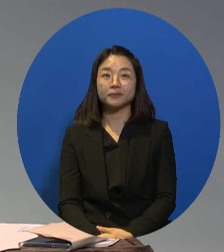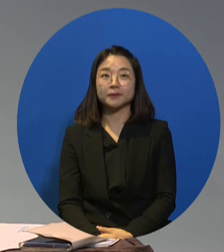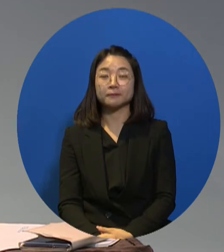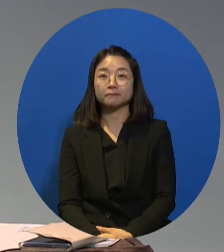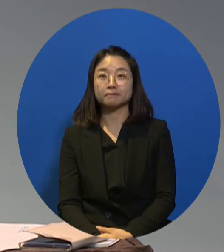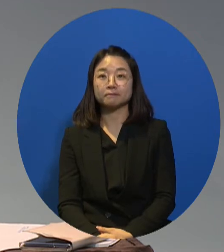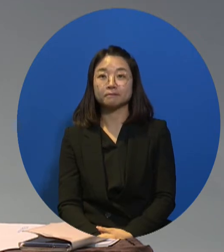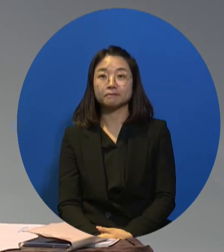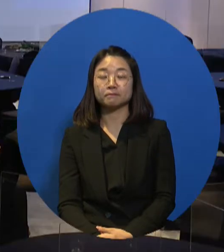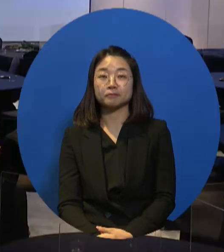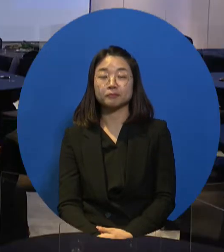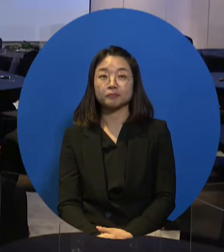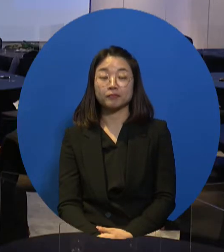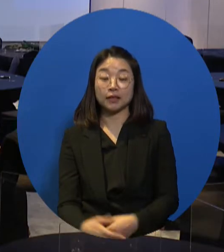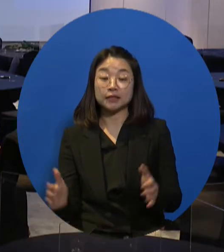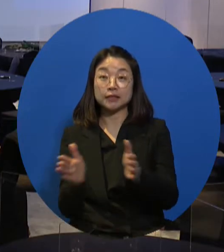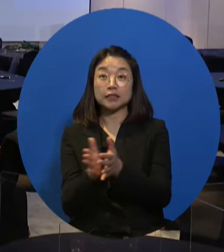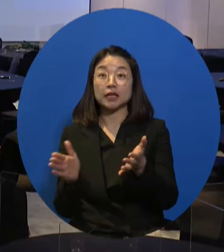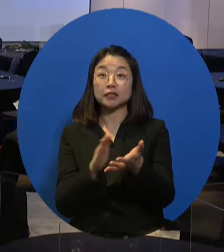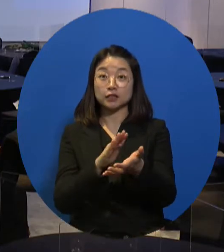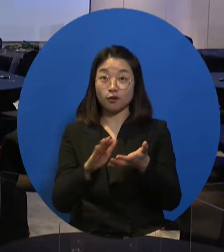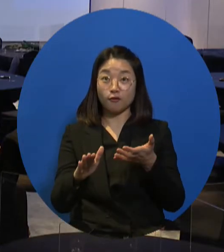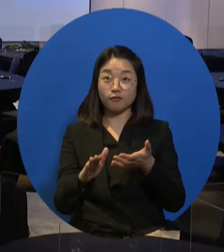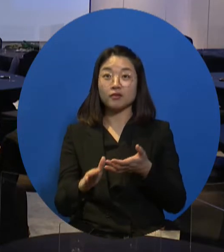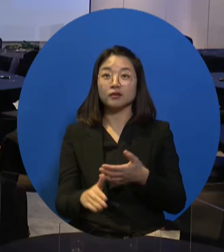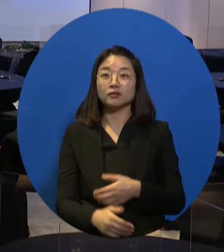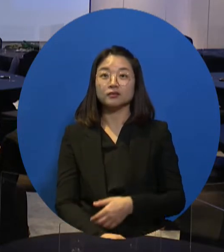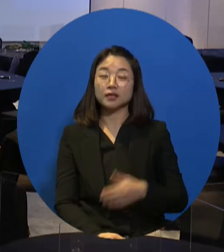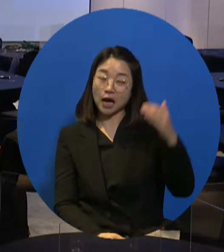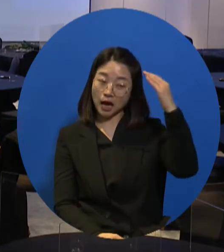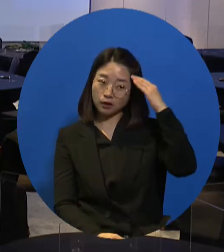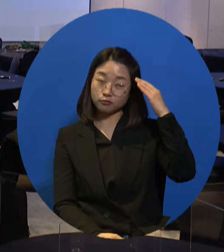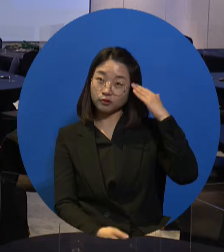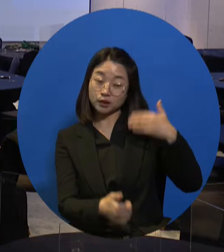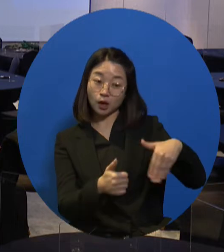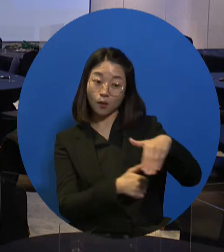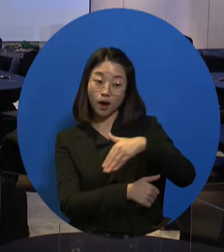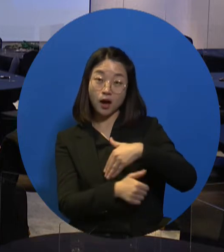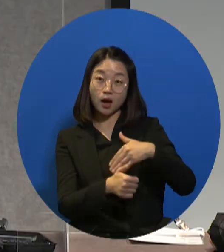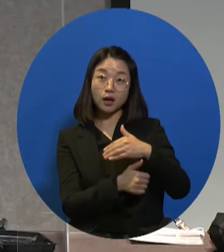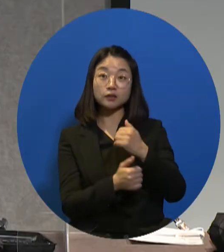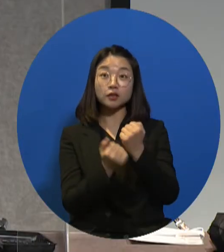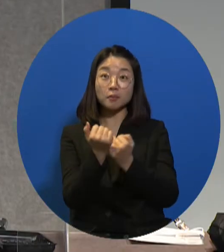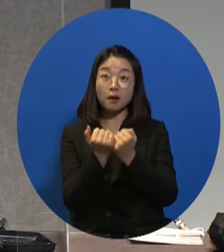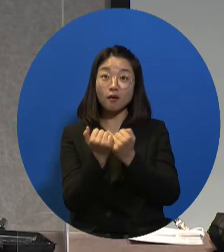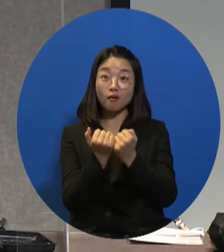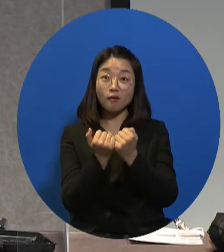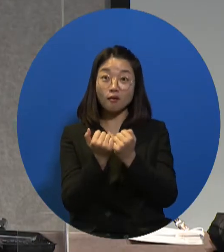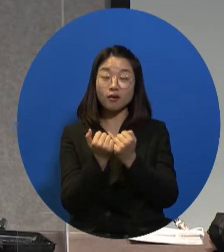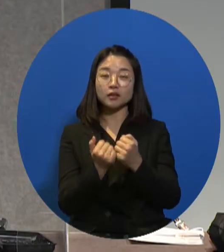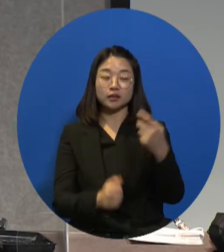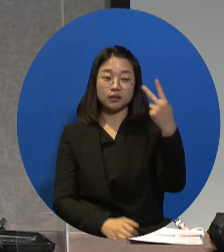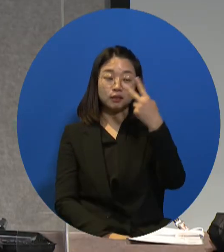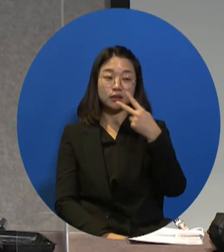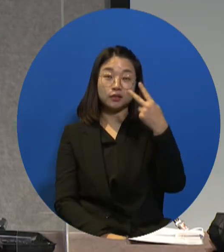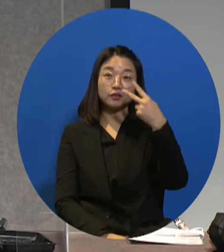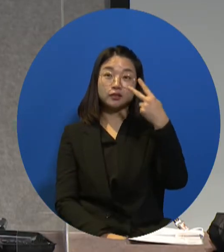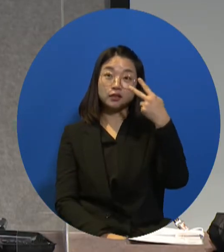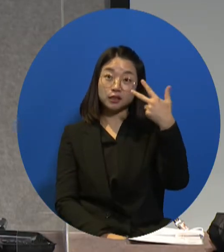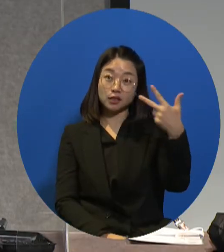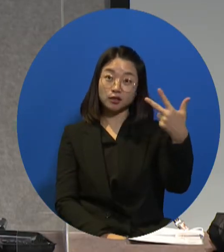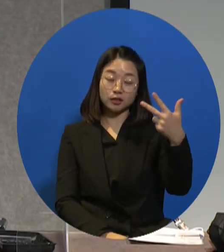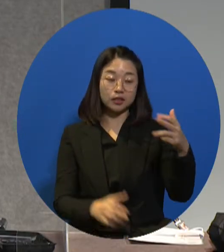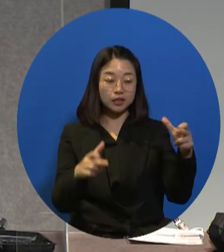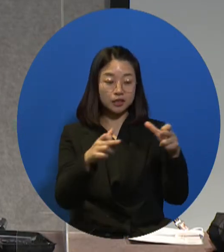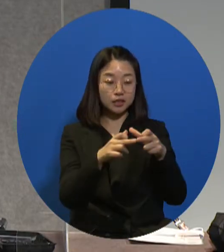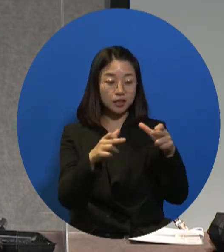Division 1. Before we begin the session, I'd like to describe the situation. In 2007,